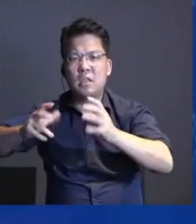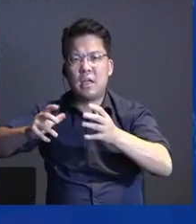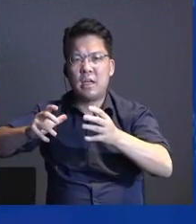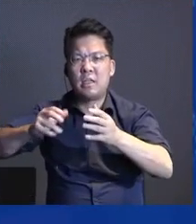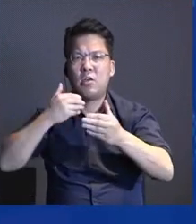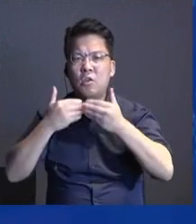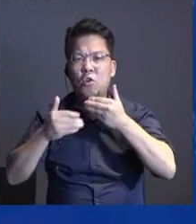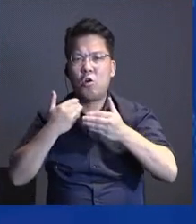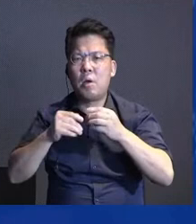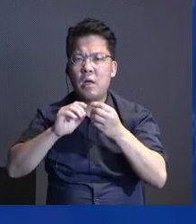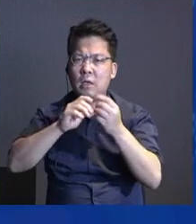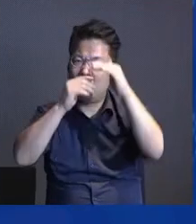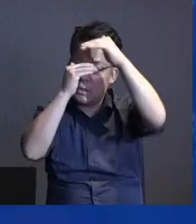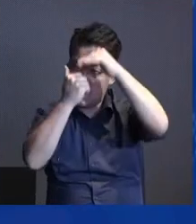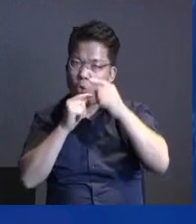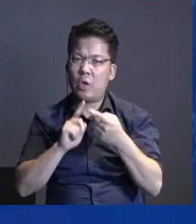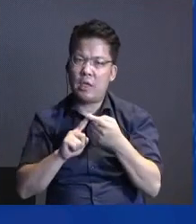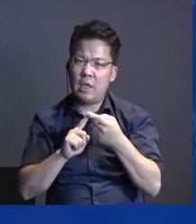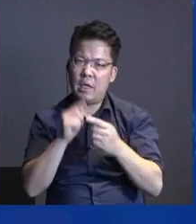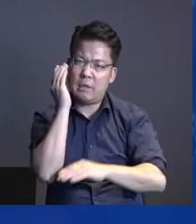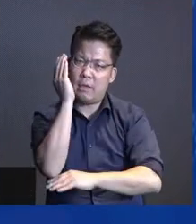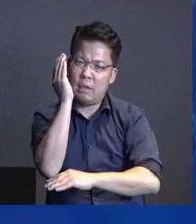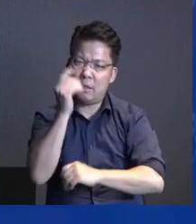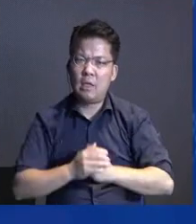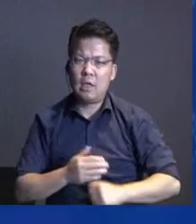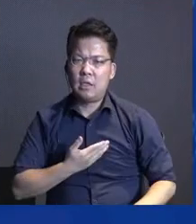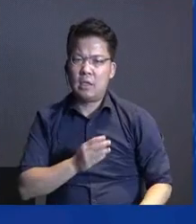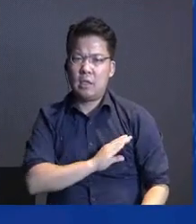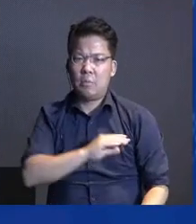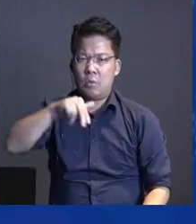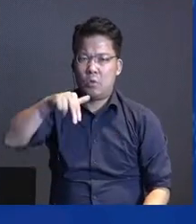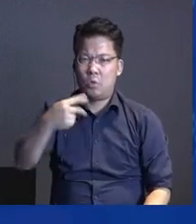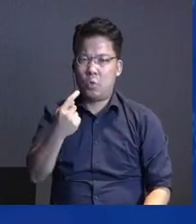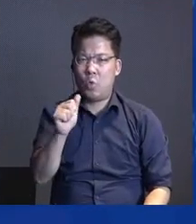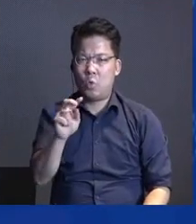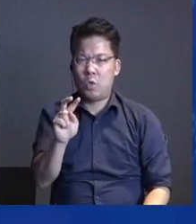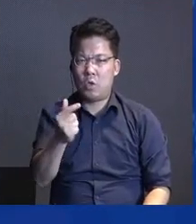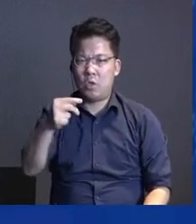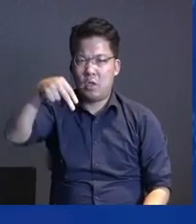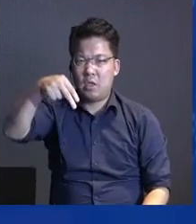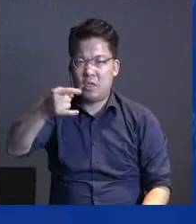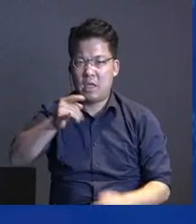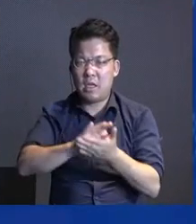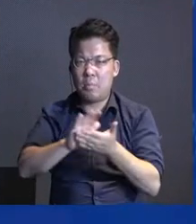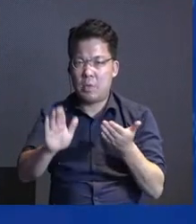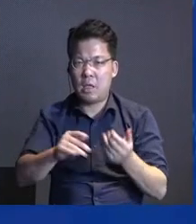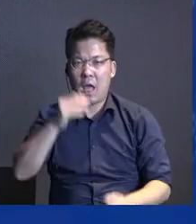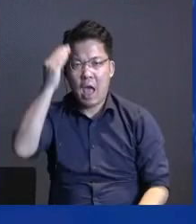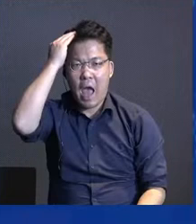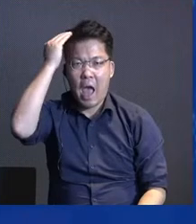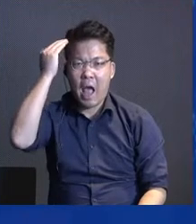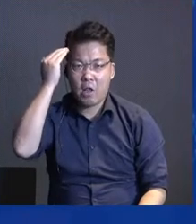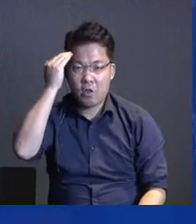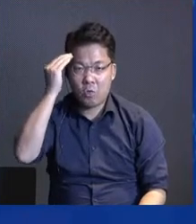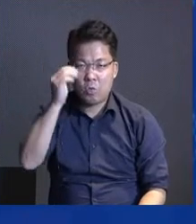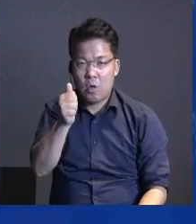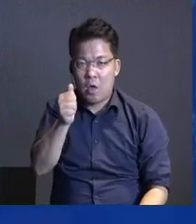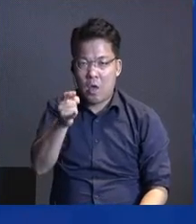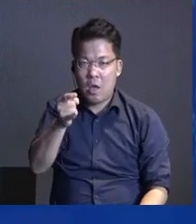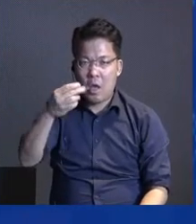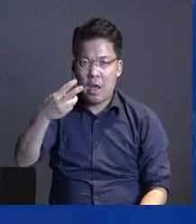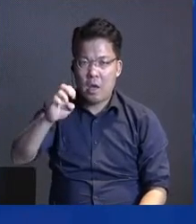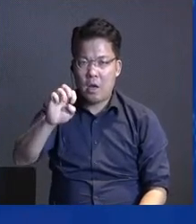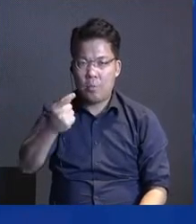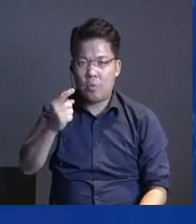HelpAge Korea. HelpAge Korea is an organization working for, especially for low-income older people